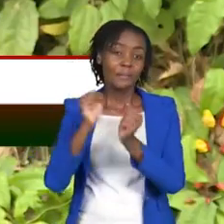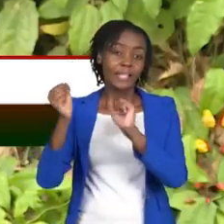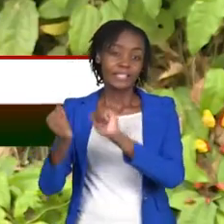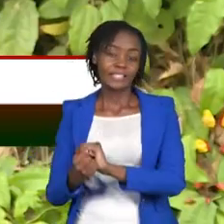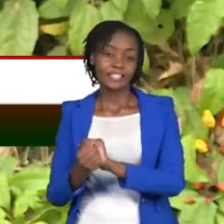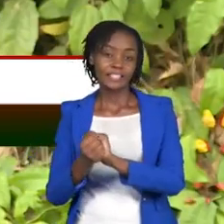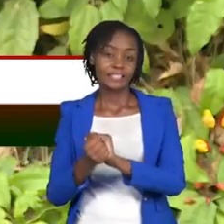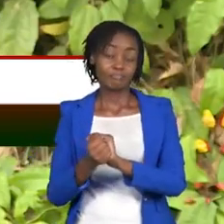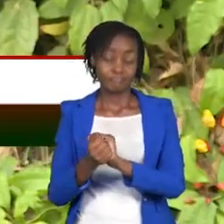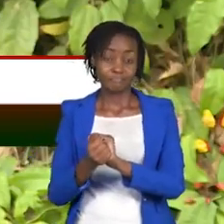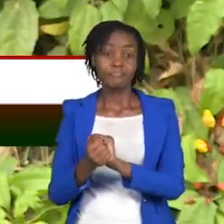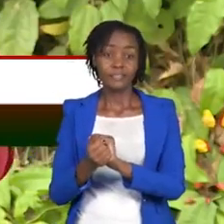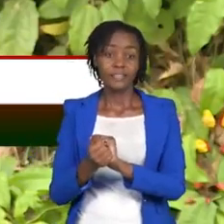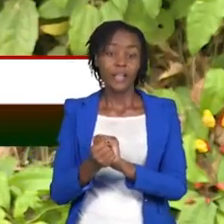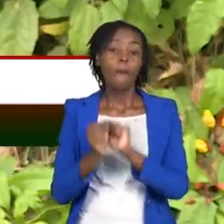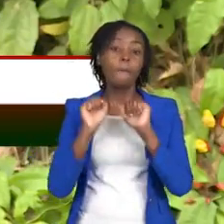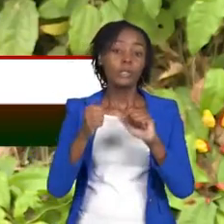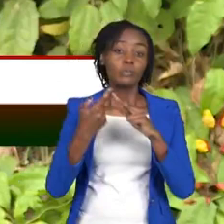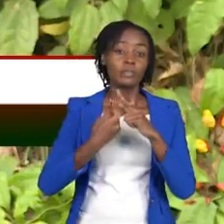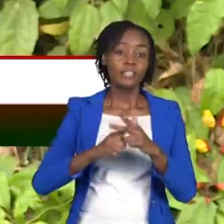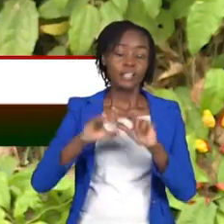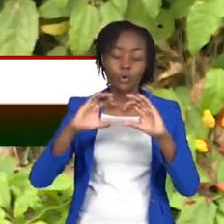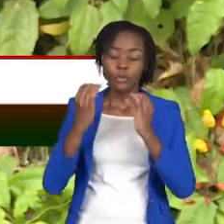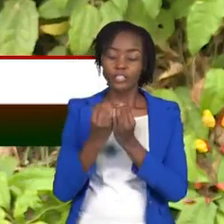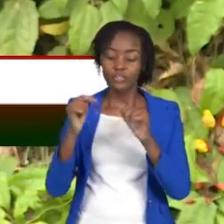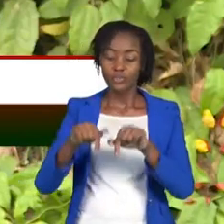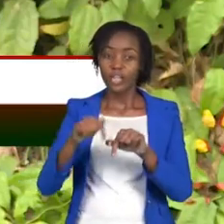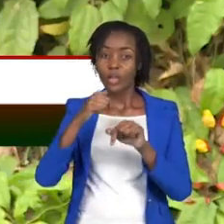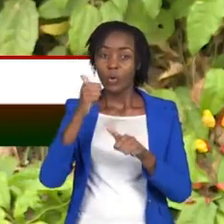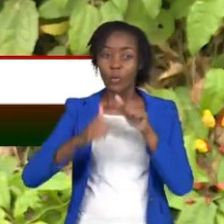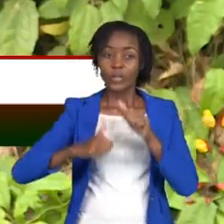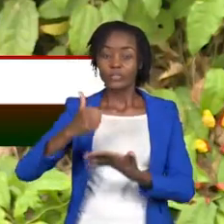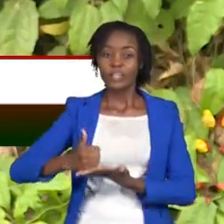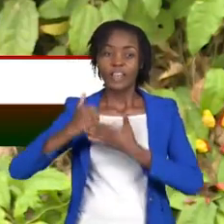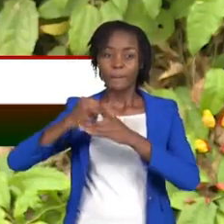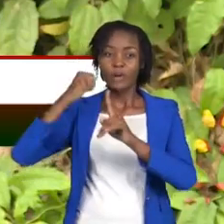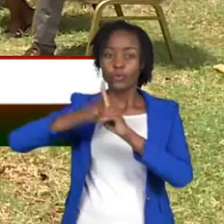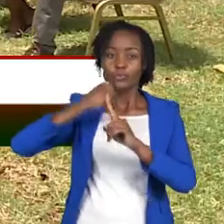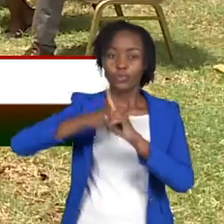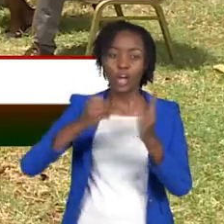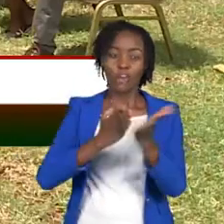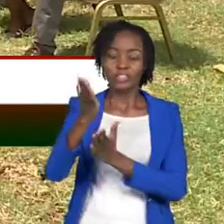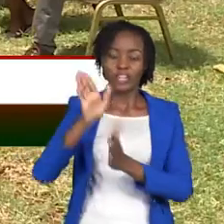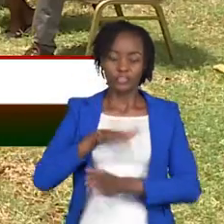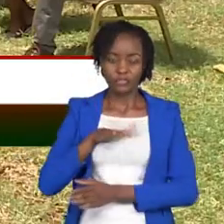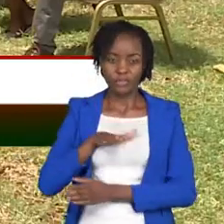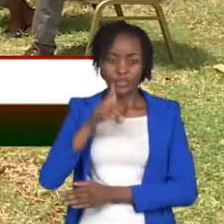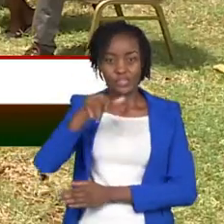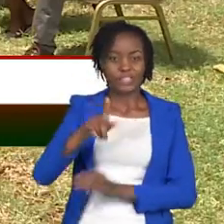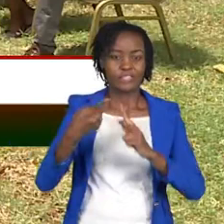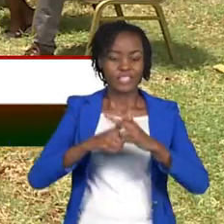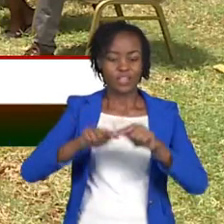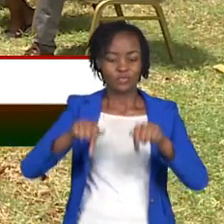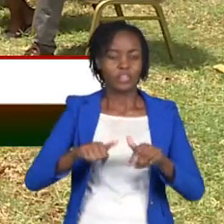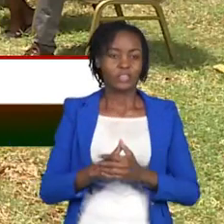something today, all right? I can start an organization today that will be fighting for the rights of women in future. So start today,